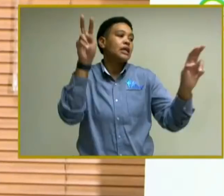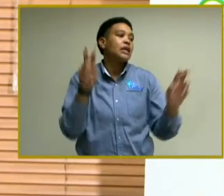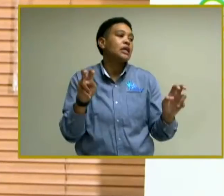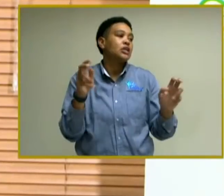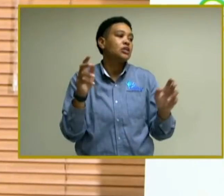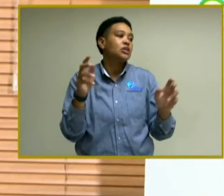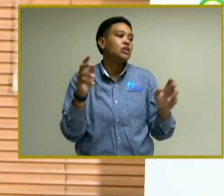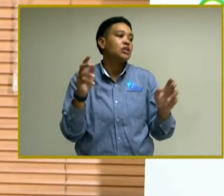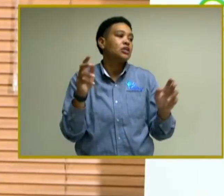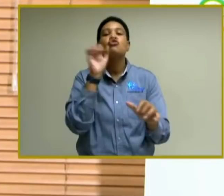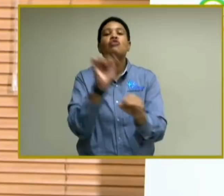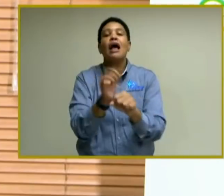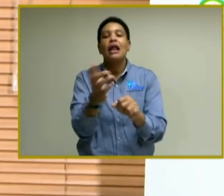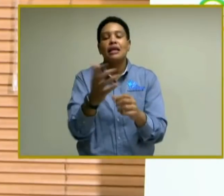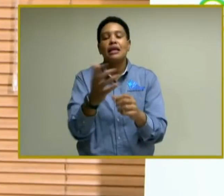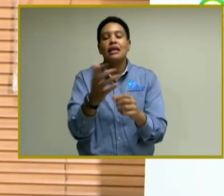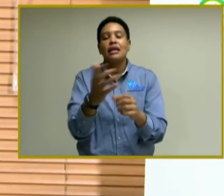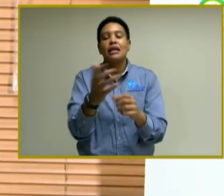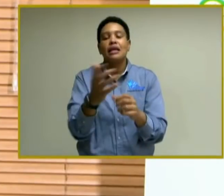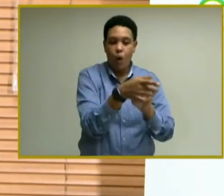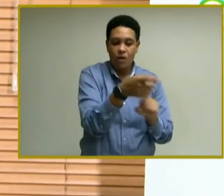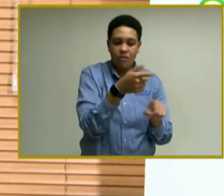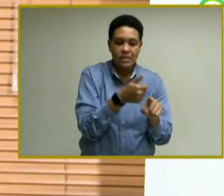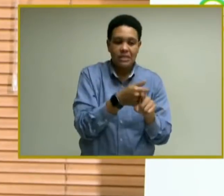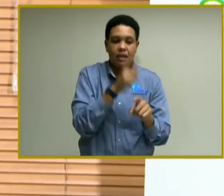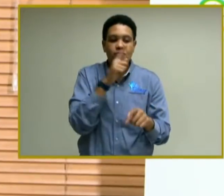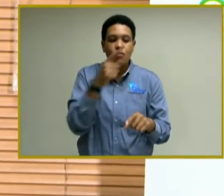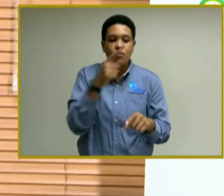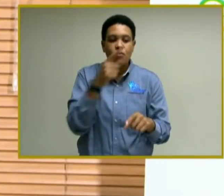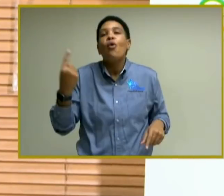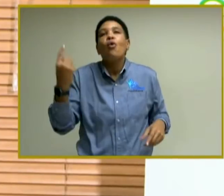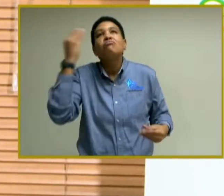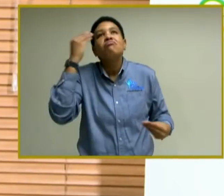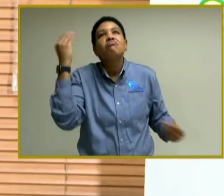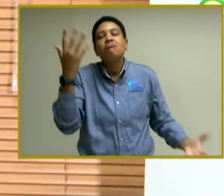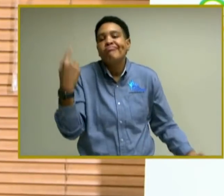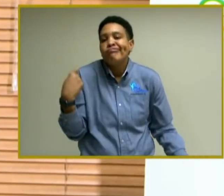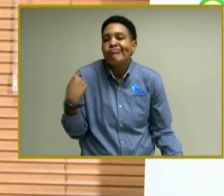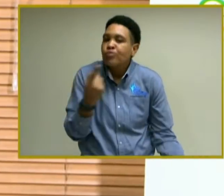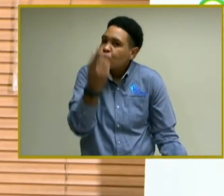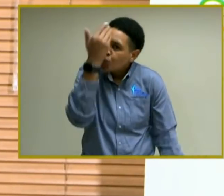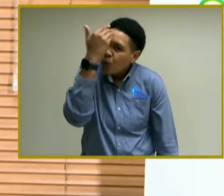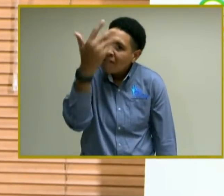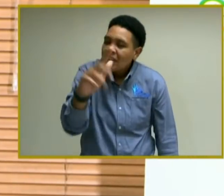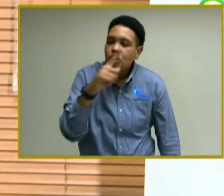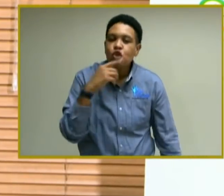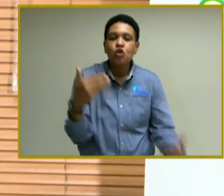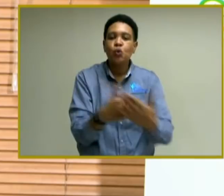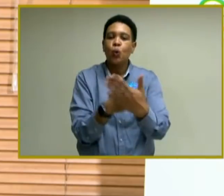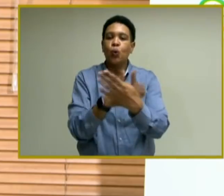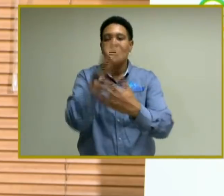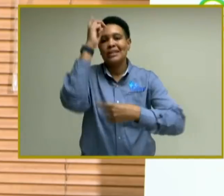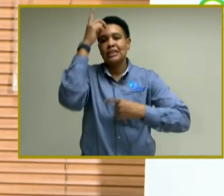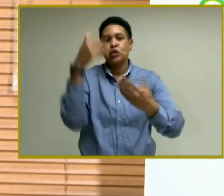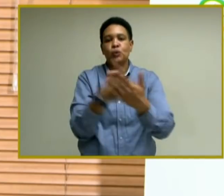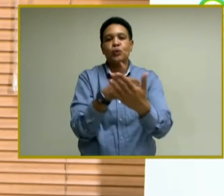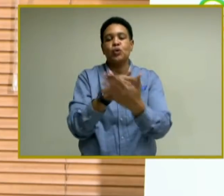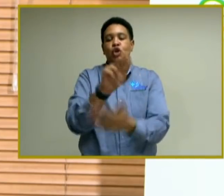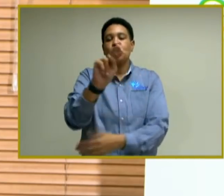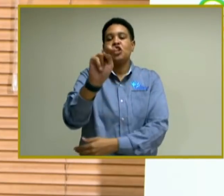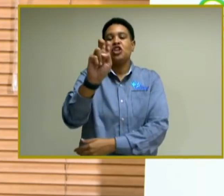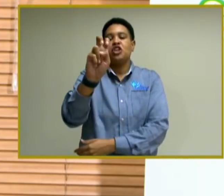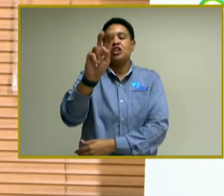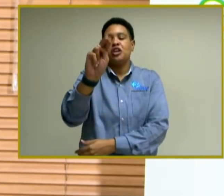is the reality. COVID-19, as we have always said, and as you know, is a new disease, the novel coronavirus,